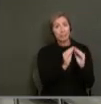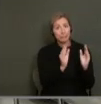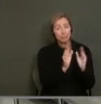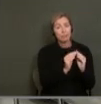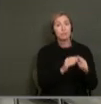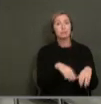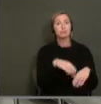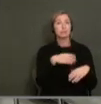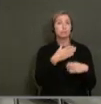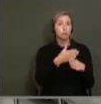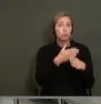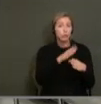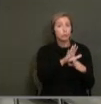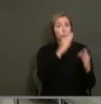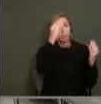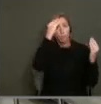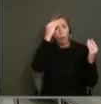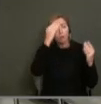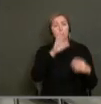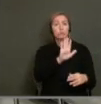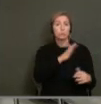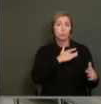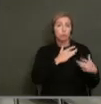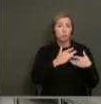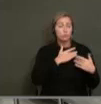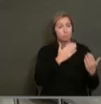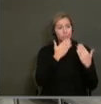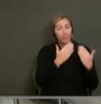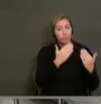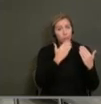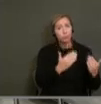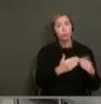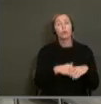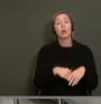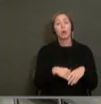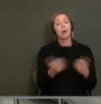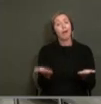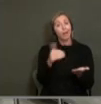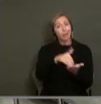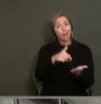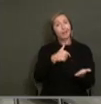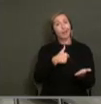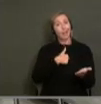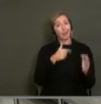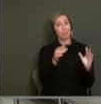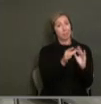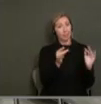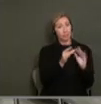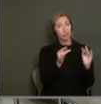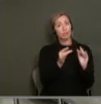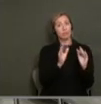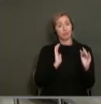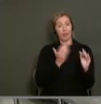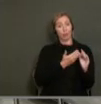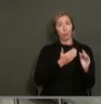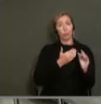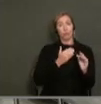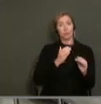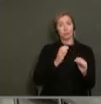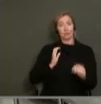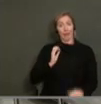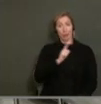sharing your thoughts and your concerns. And as I mentioned, we went through a process. The city council approved